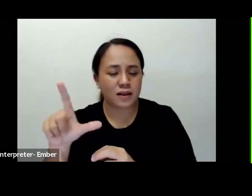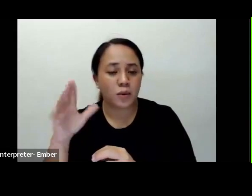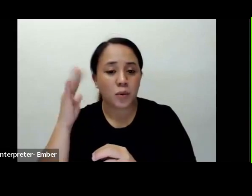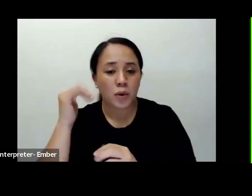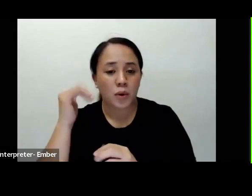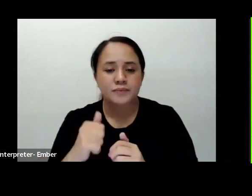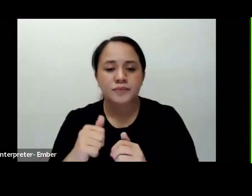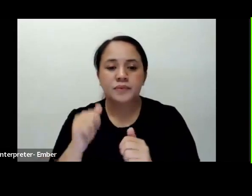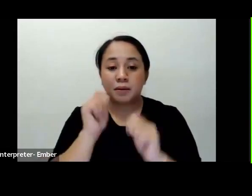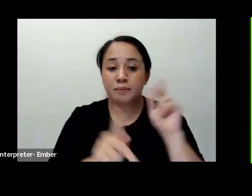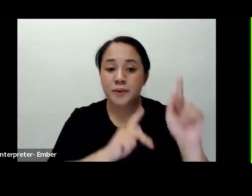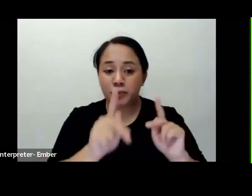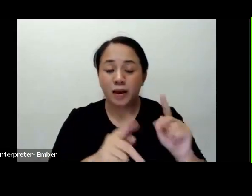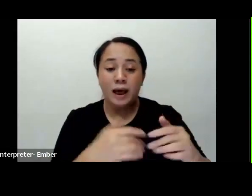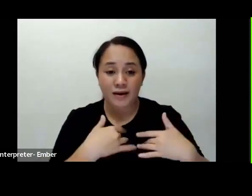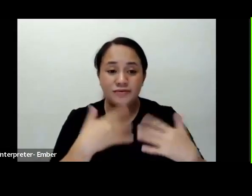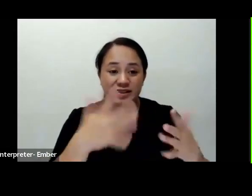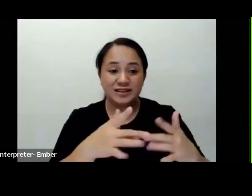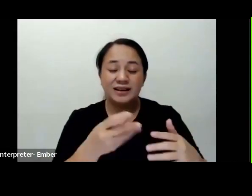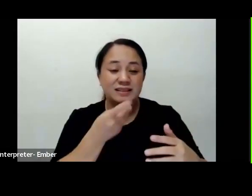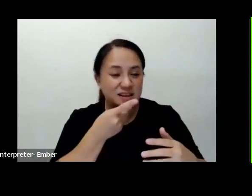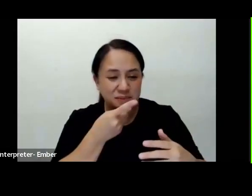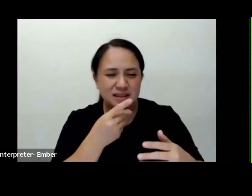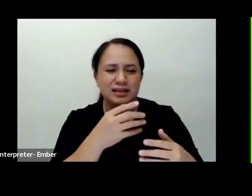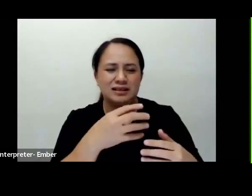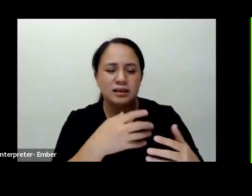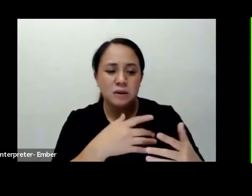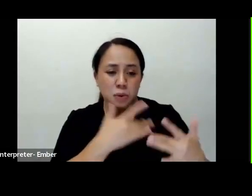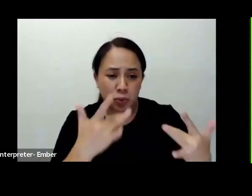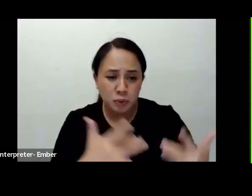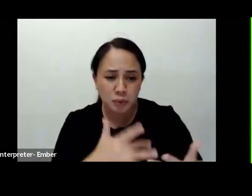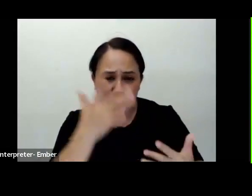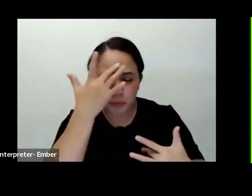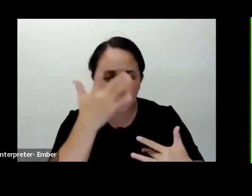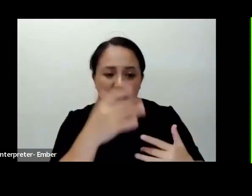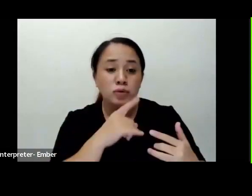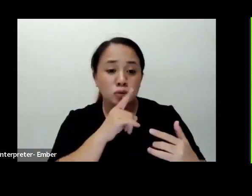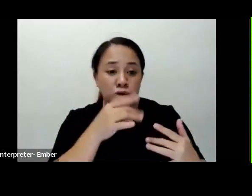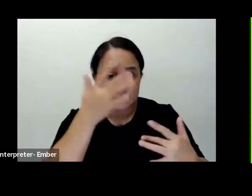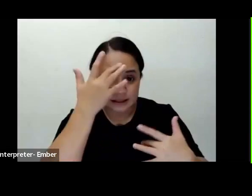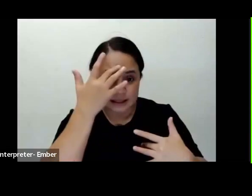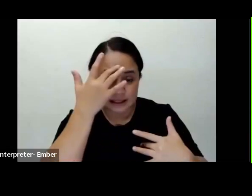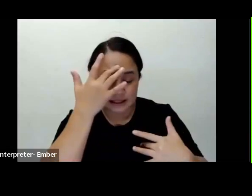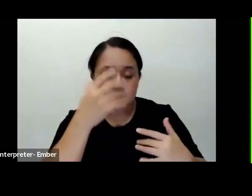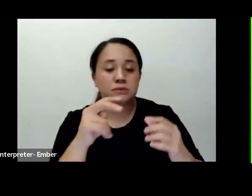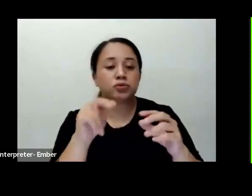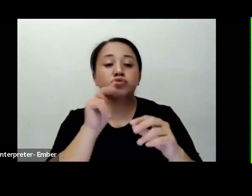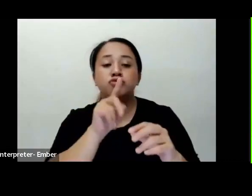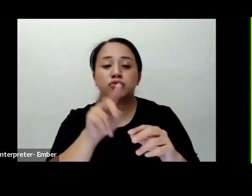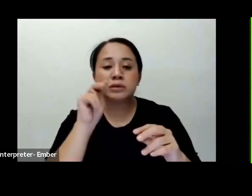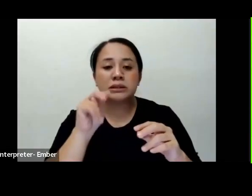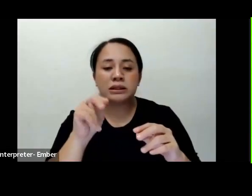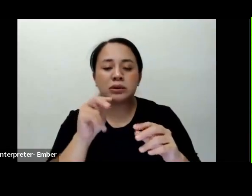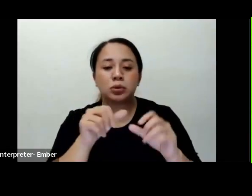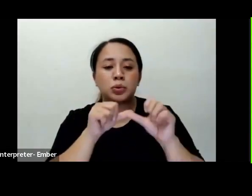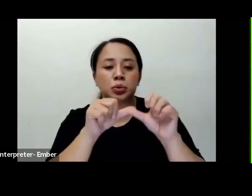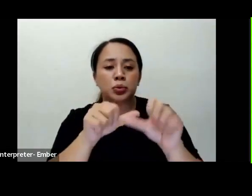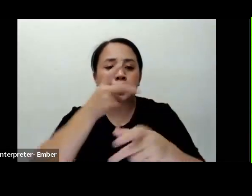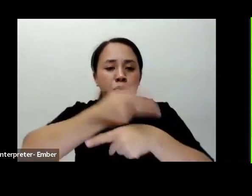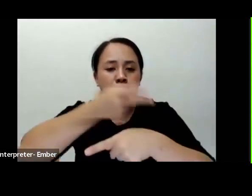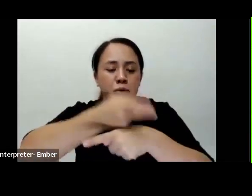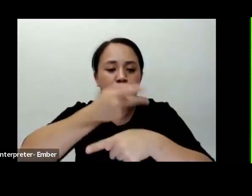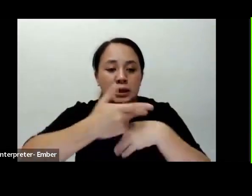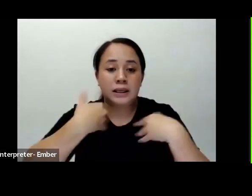people with these diseases are chronically ill and need continuing care from the